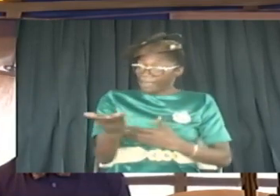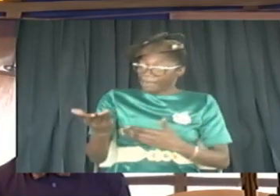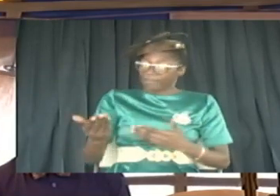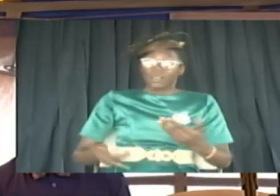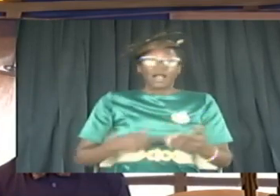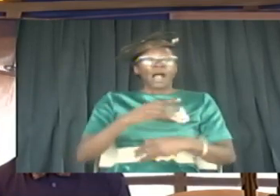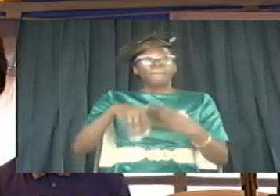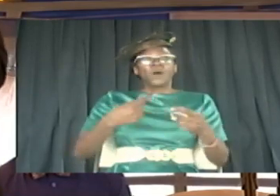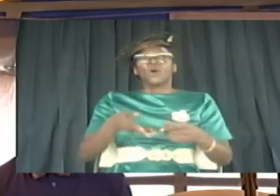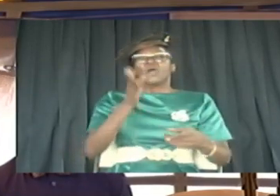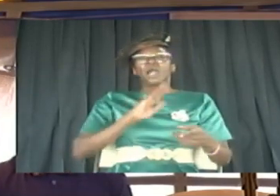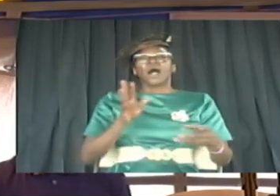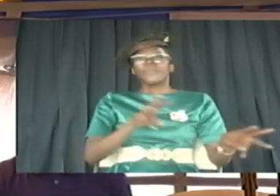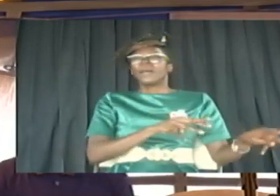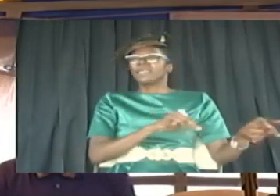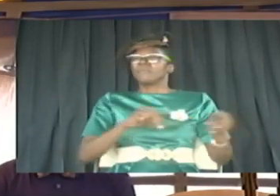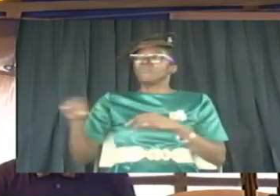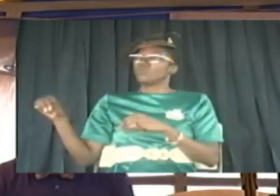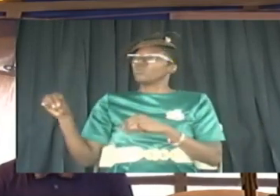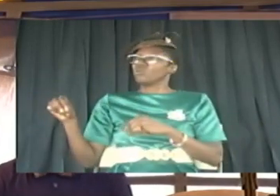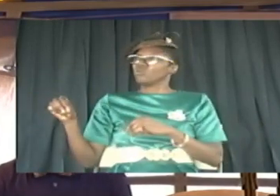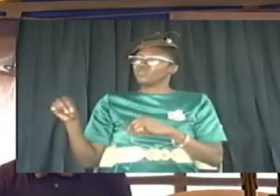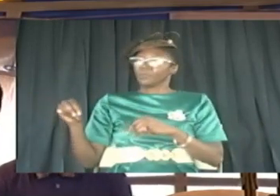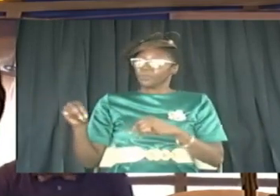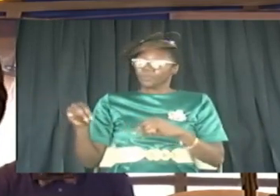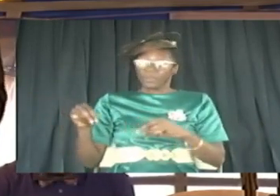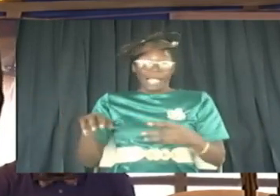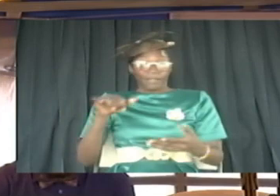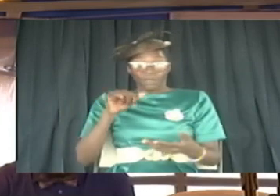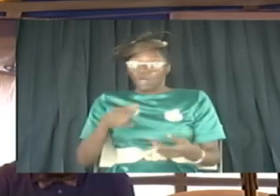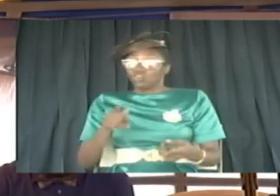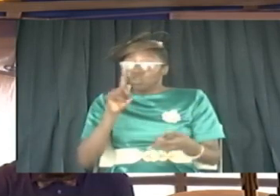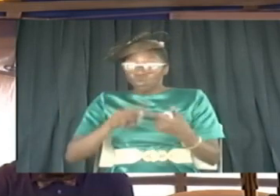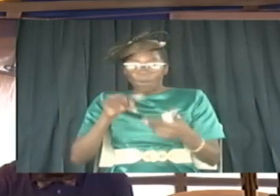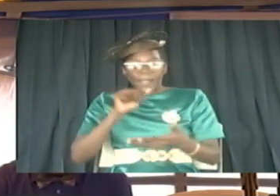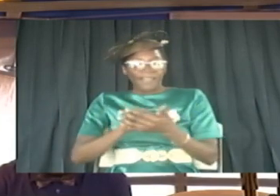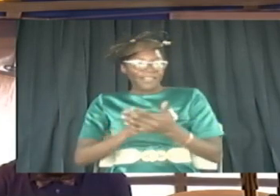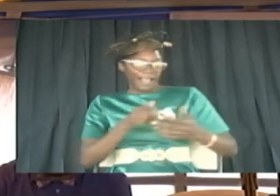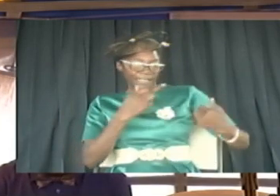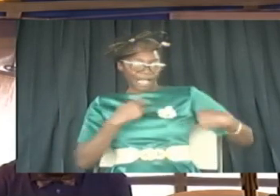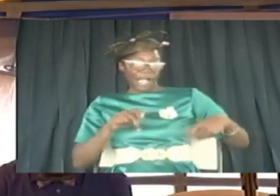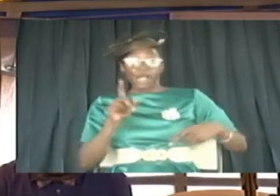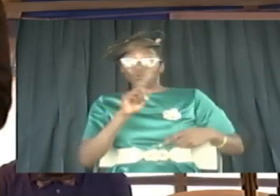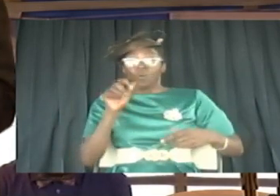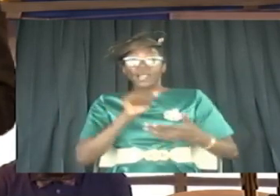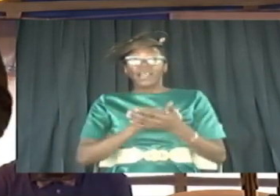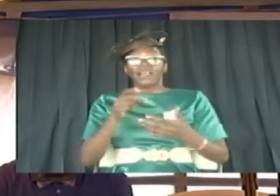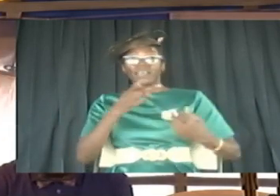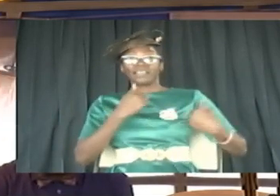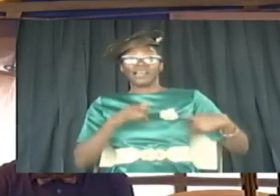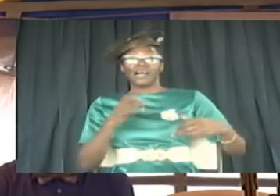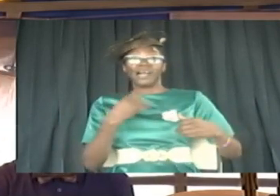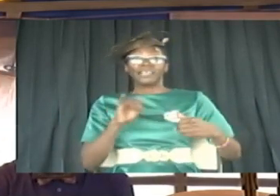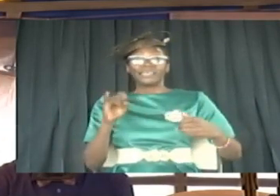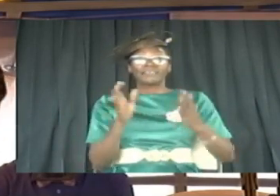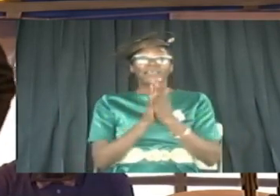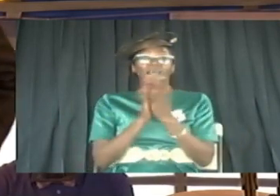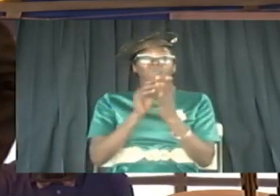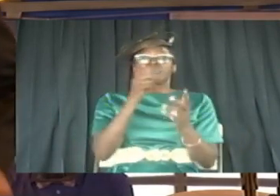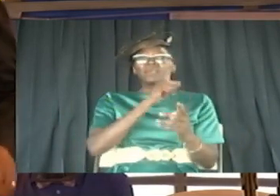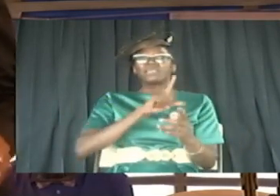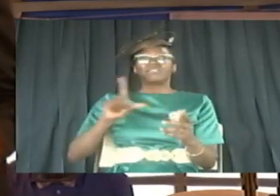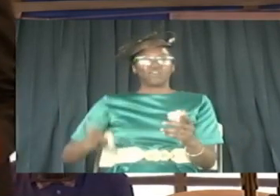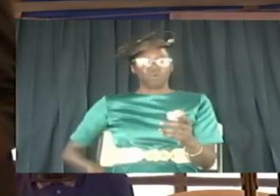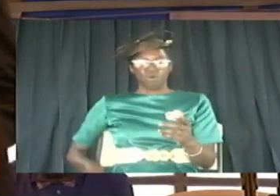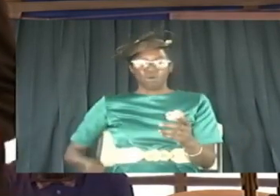moves and gravitates towards that heart, wherever that heart is. Oh, can we praise the Lord? Wherever that